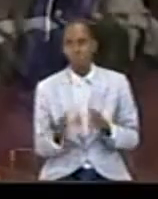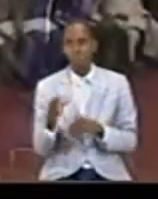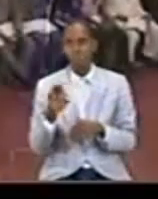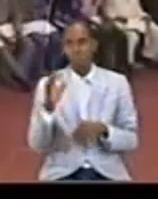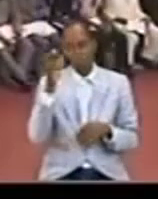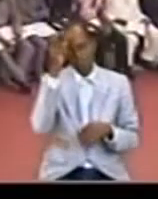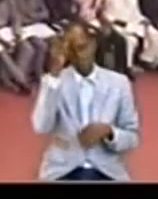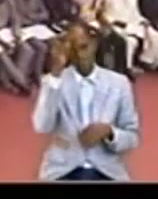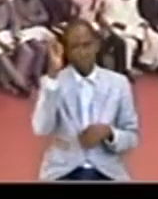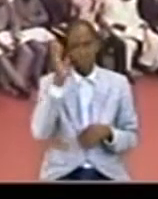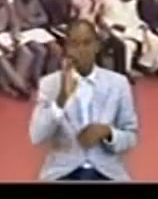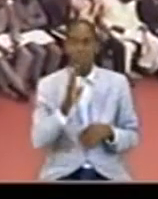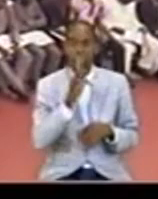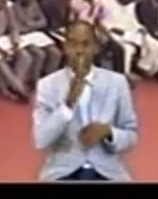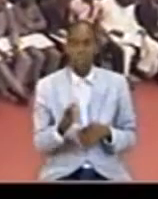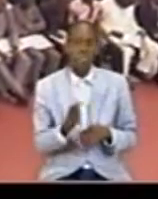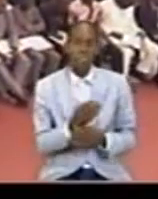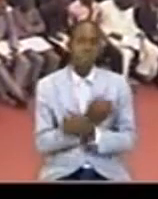excused.